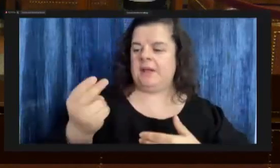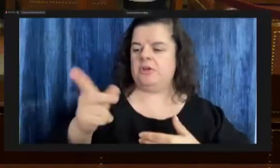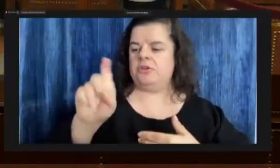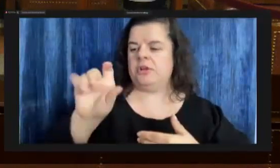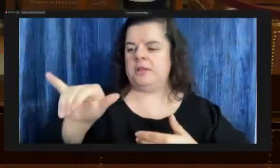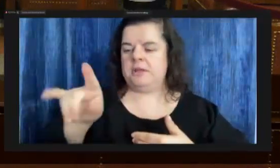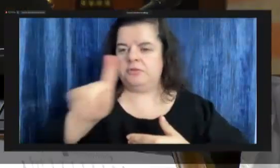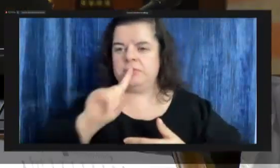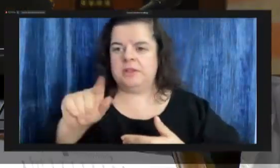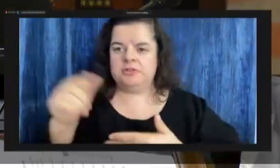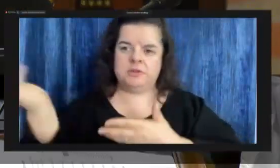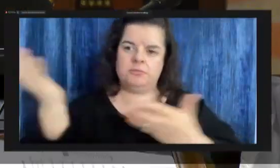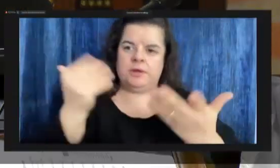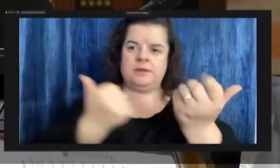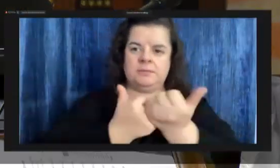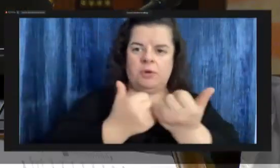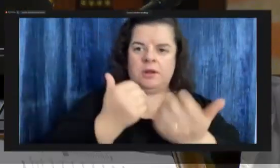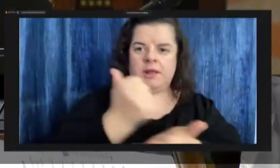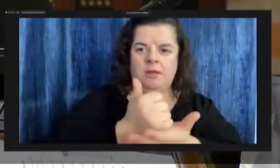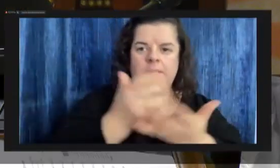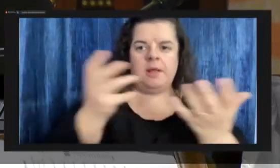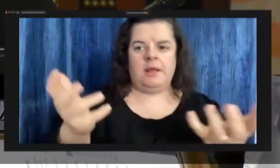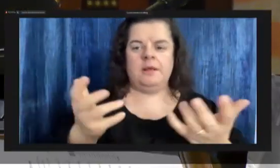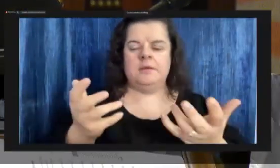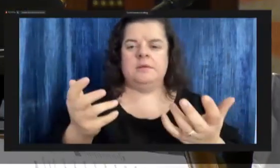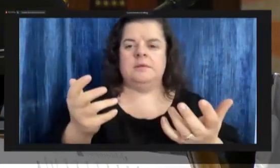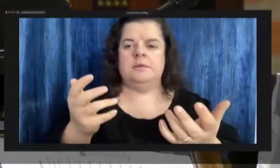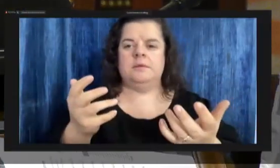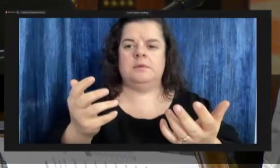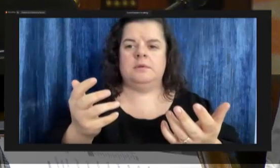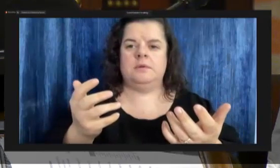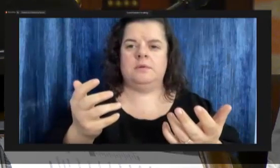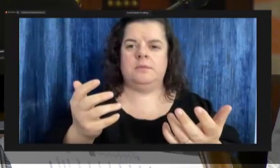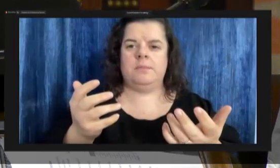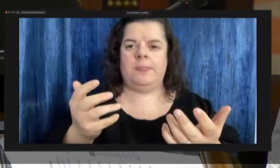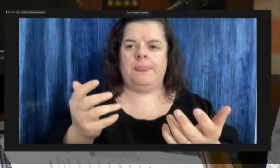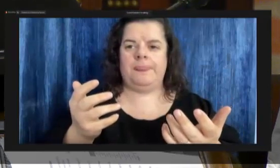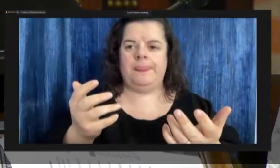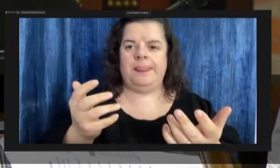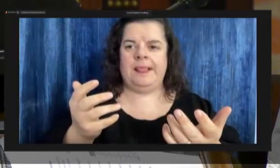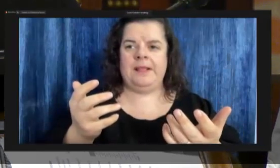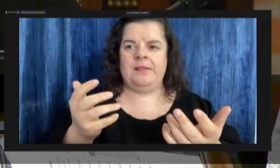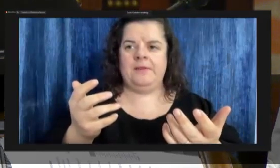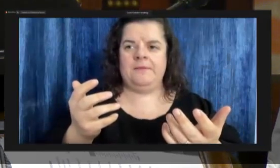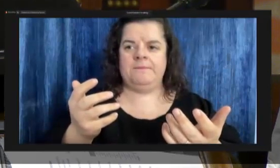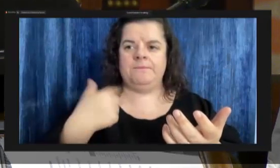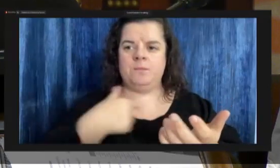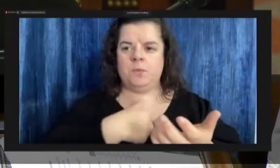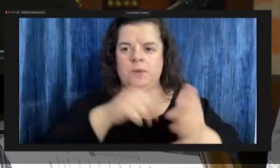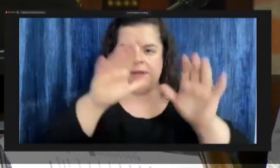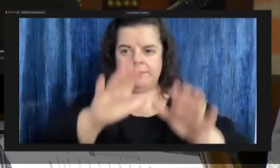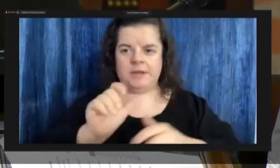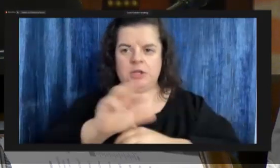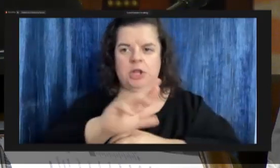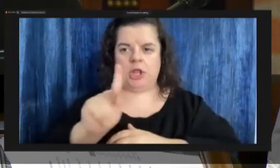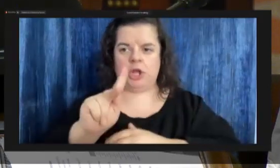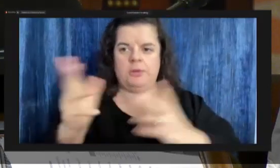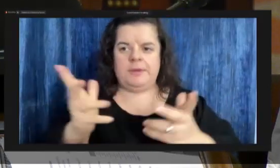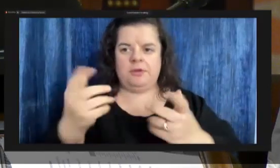carried us through a long time. You know, it helped us a tremendous amount. You know, we have an amazing clerk that's been here for a lot of